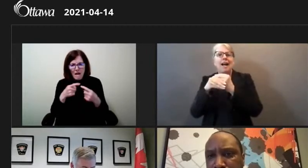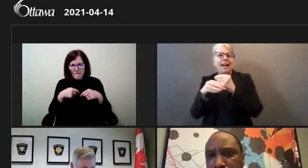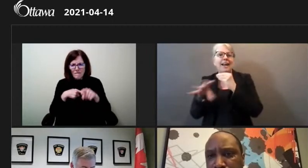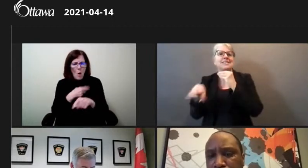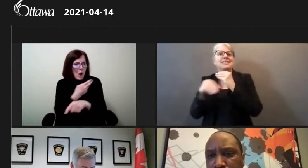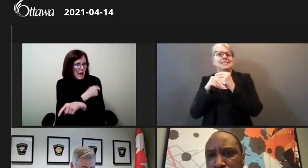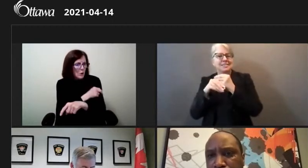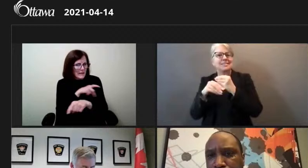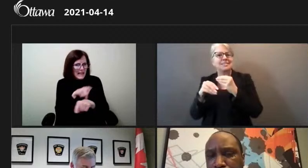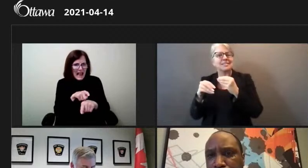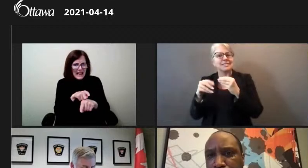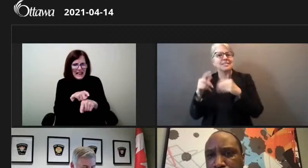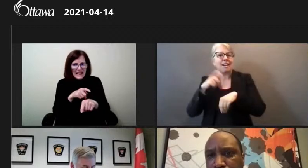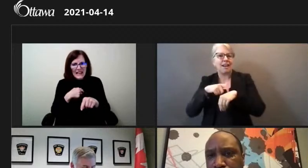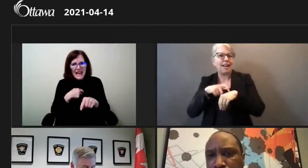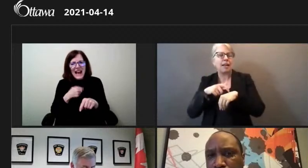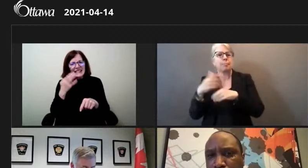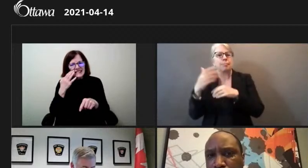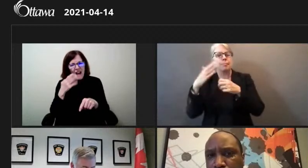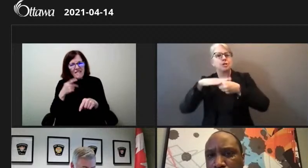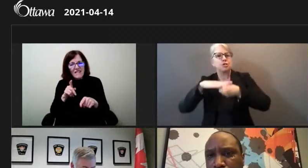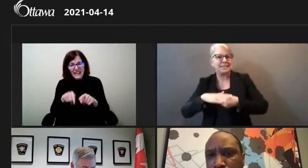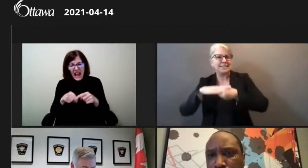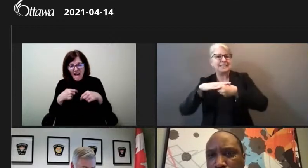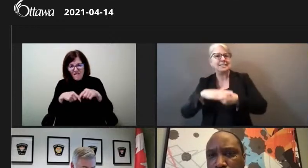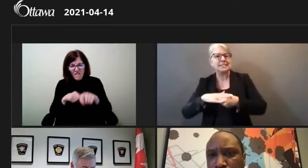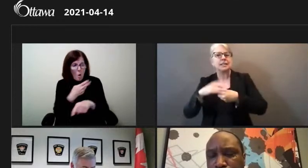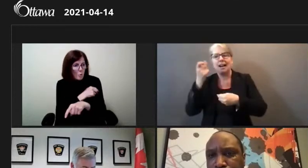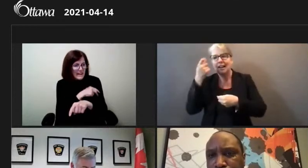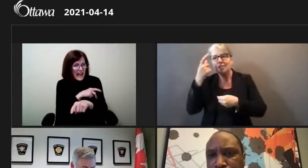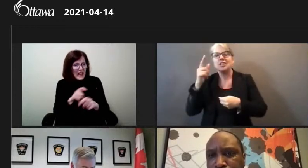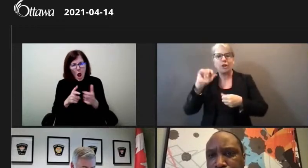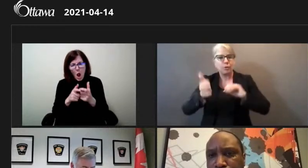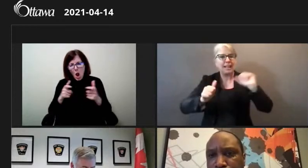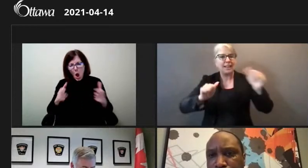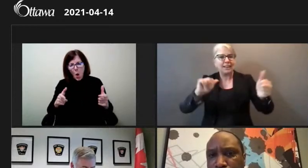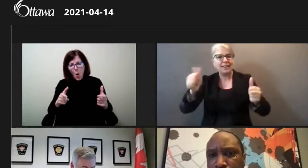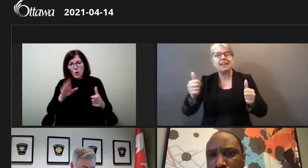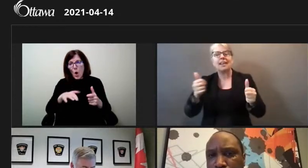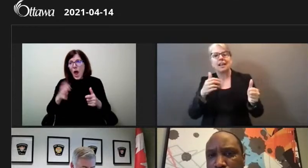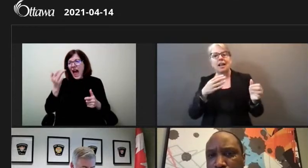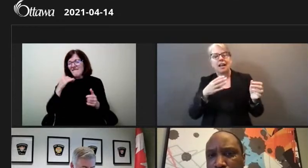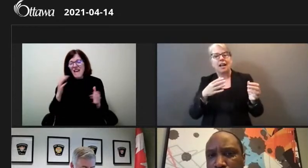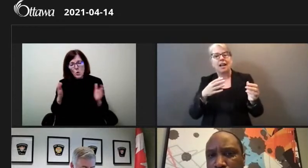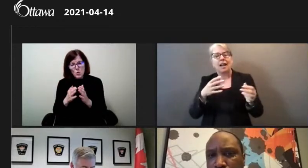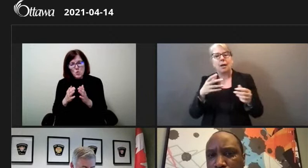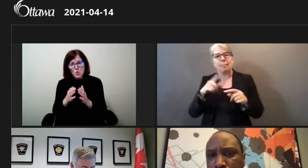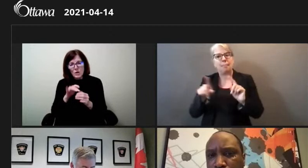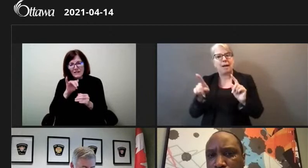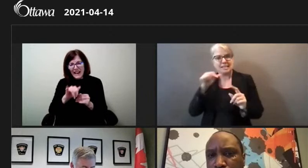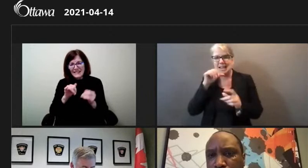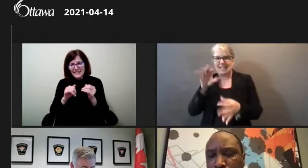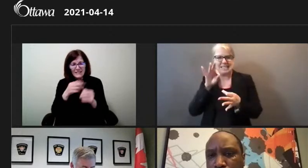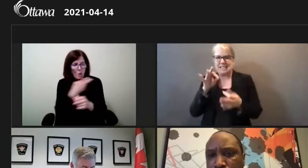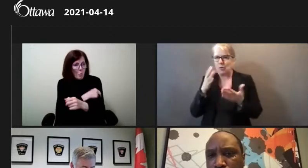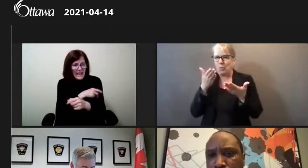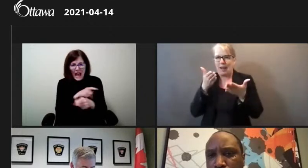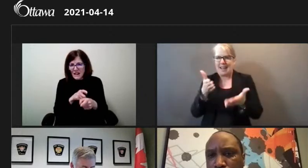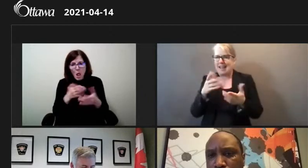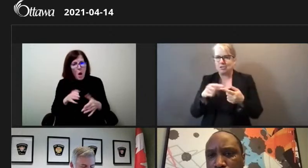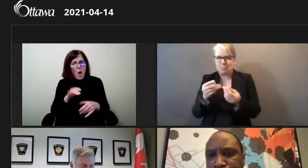adds up. So they're putting things in place, but I'd have to say, like, this is an ideal way to provide